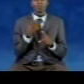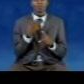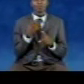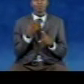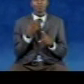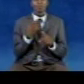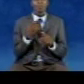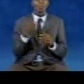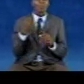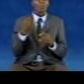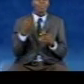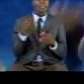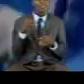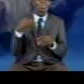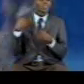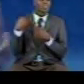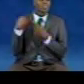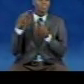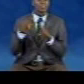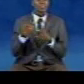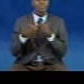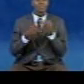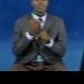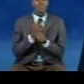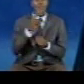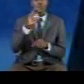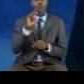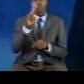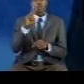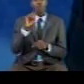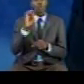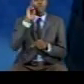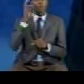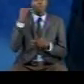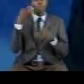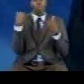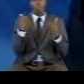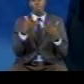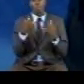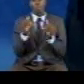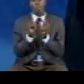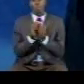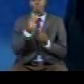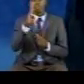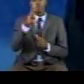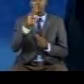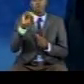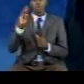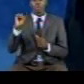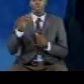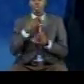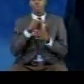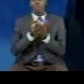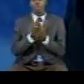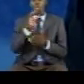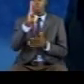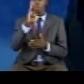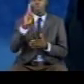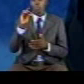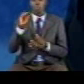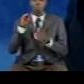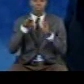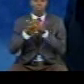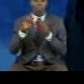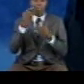Since 2020, I was playing with broom, and broom entered my right eye. Since that time, my eye